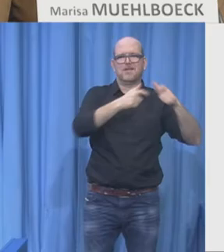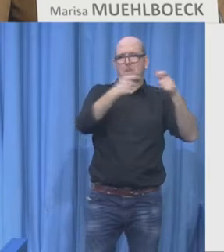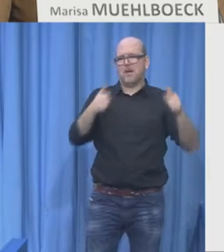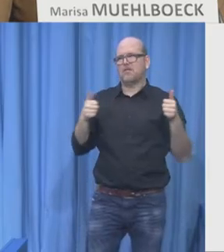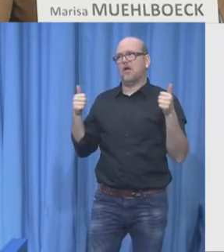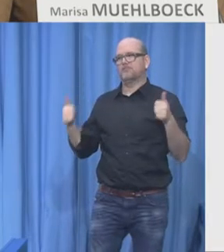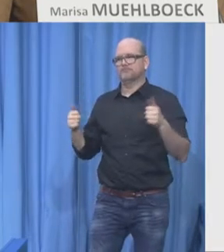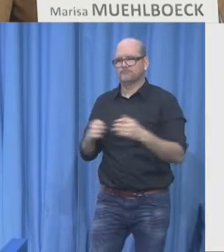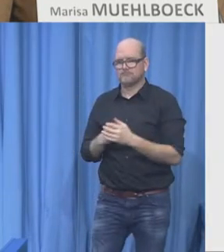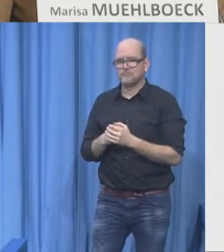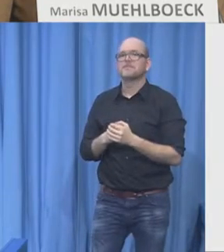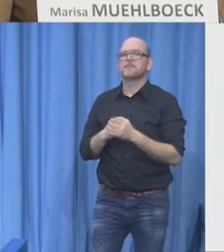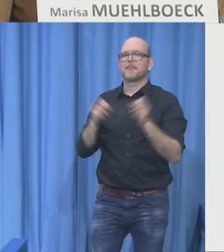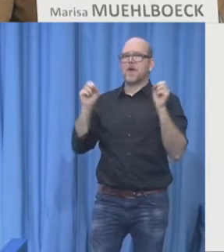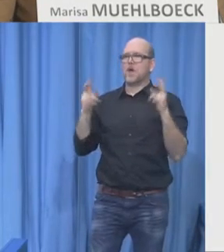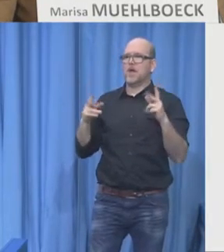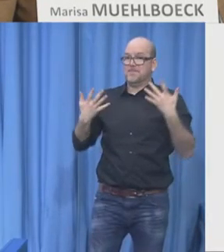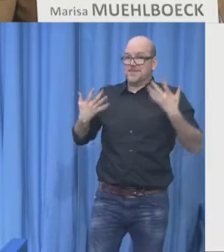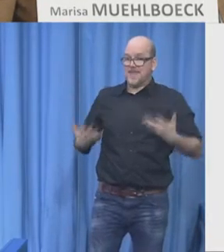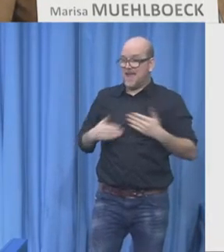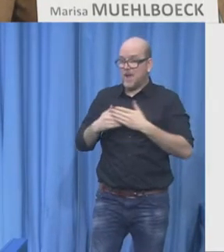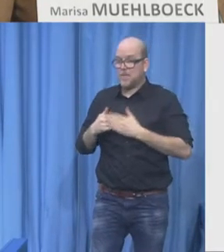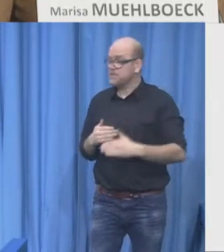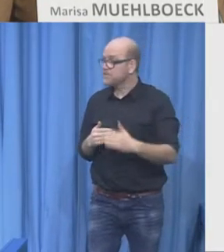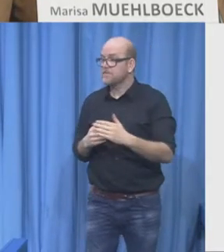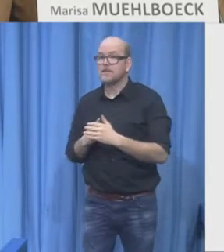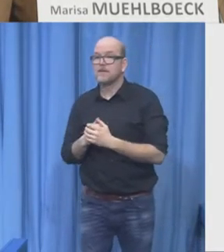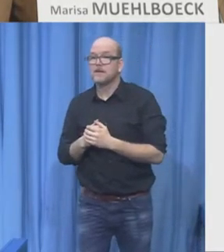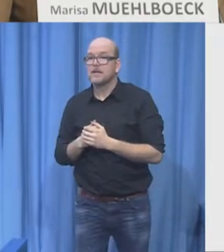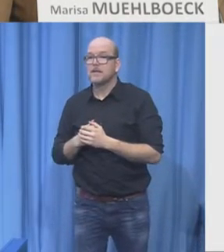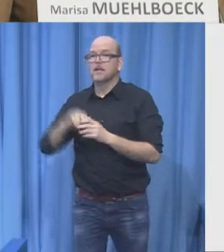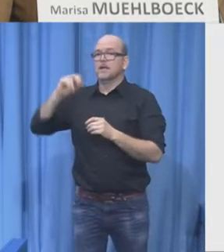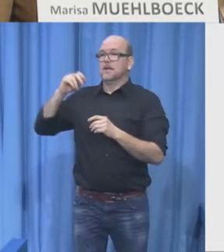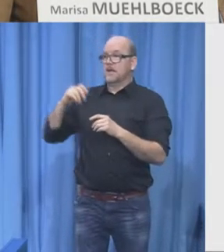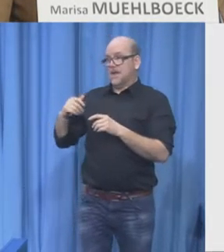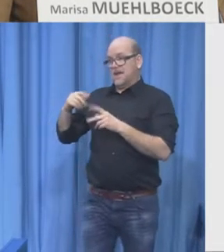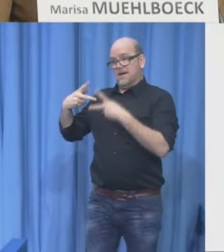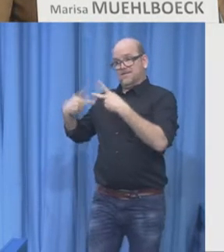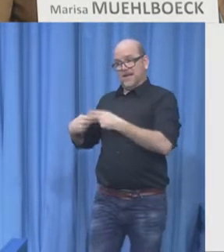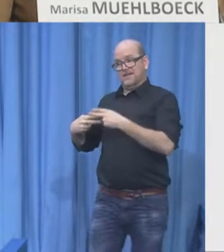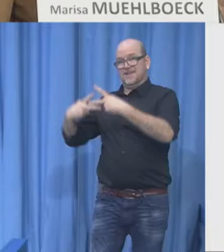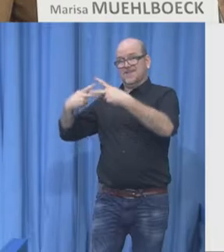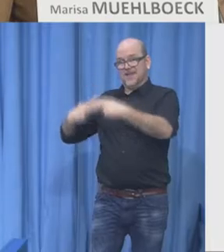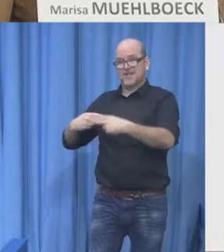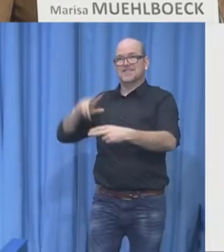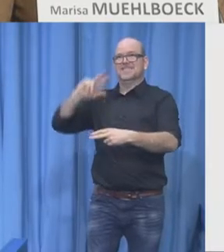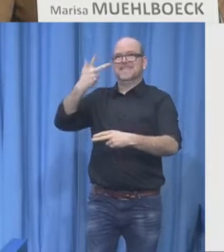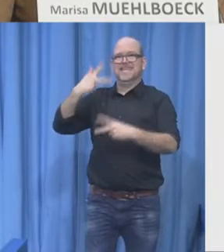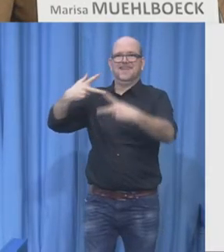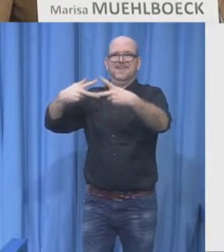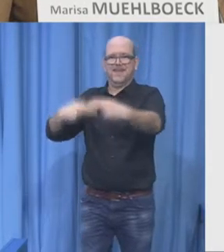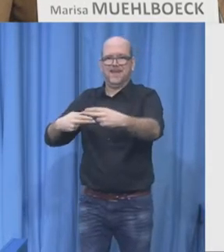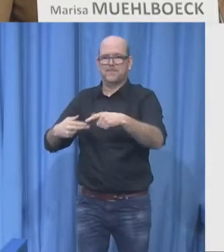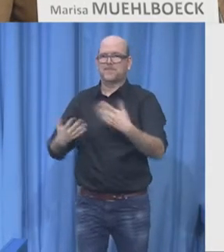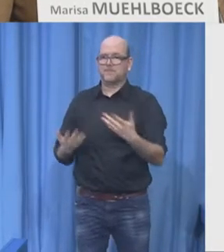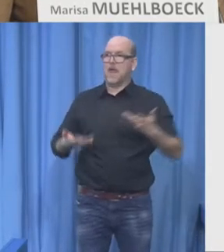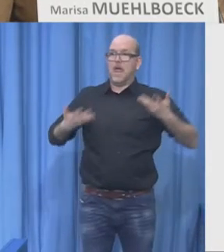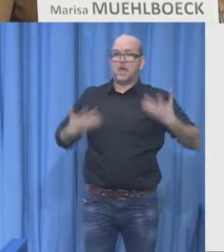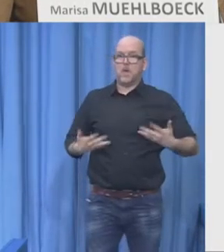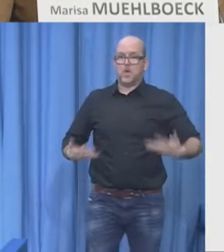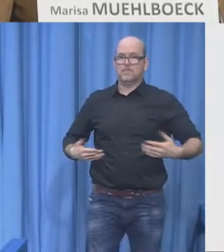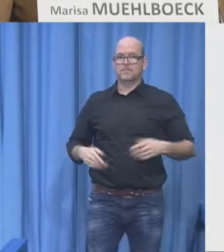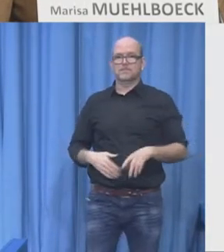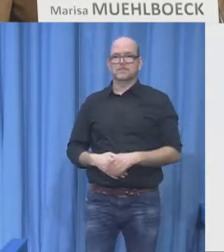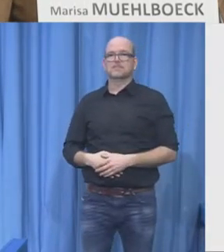As I said, we are now conducting a study and we hope to get this milestone done in this year, followed by the recognition of